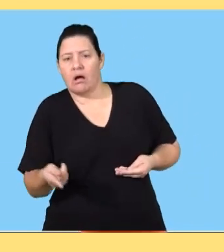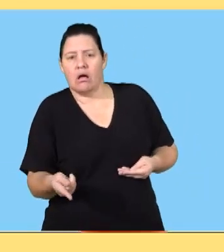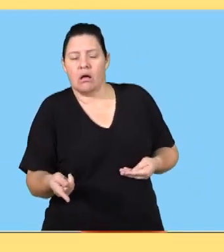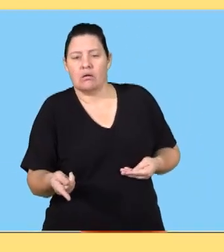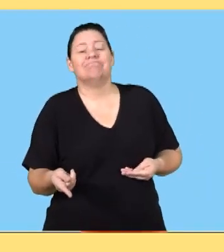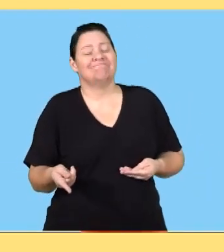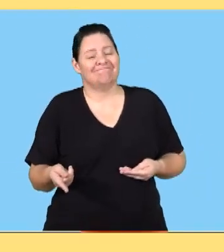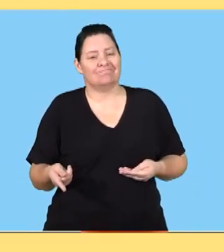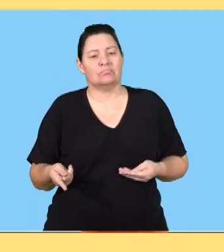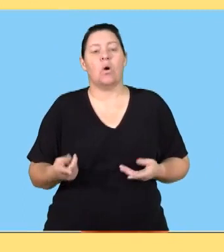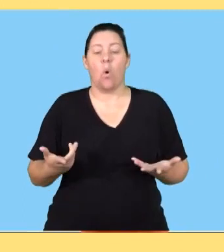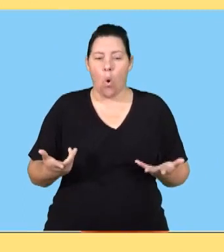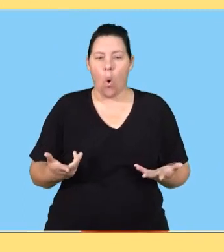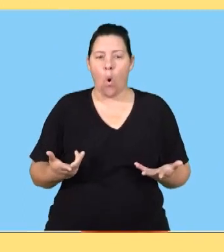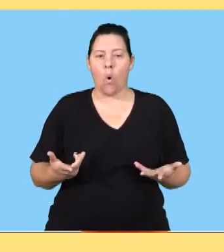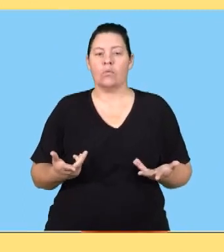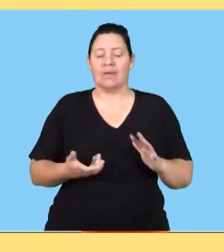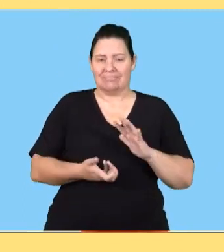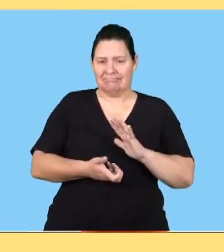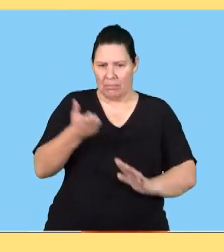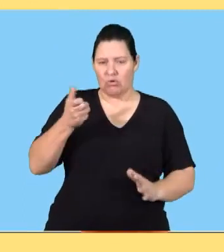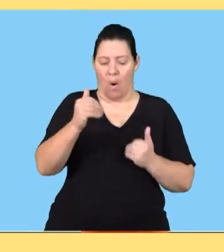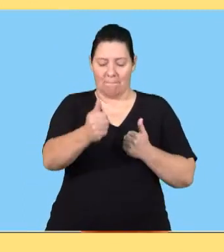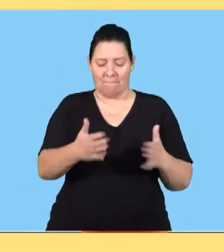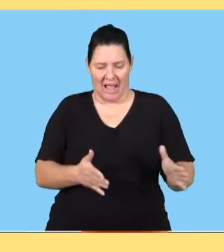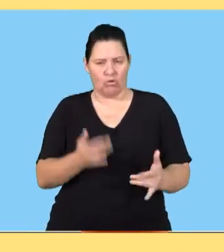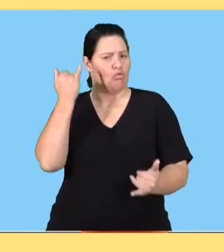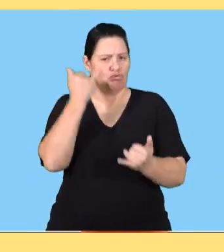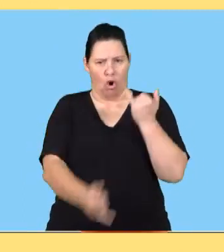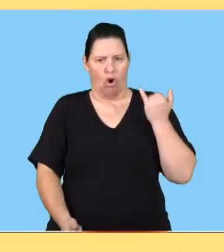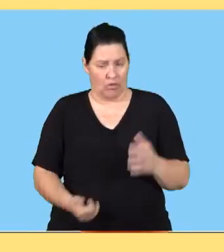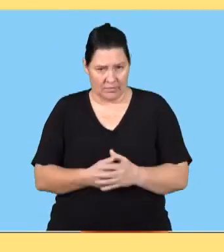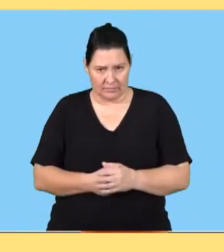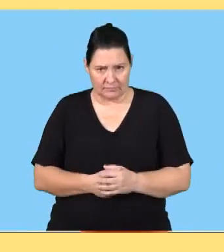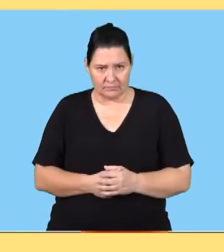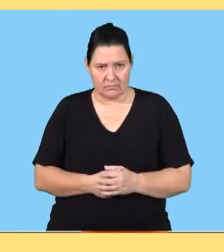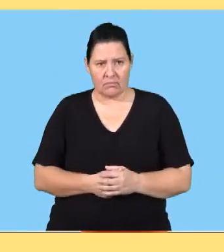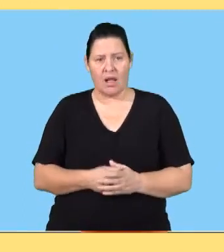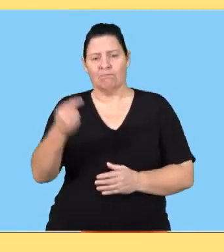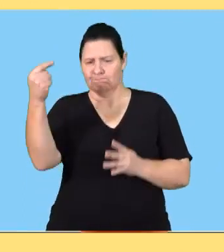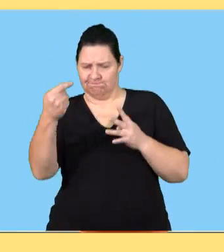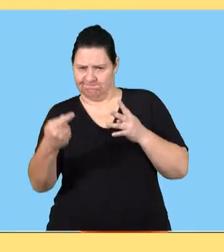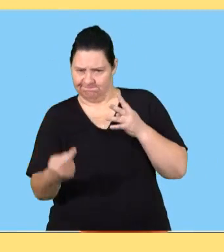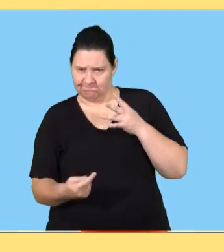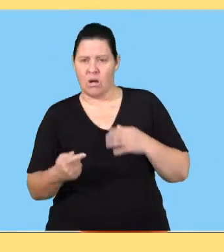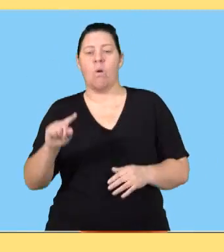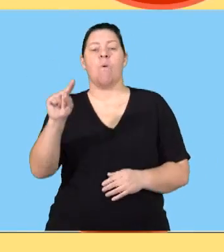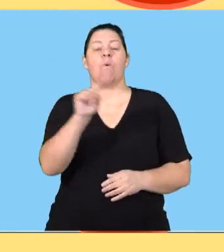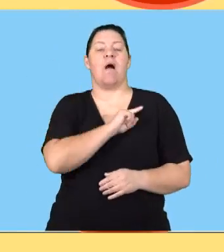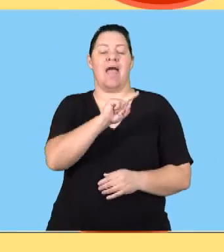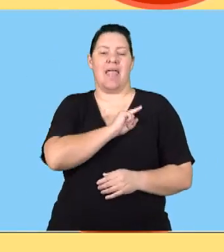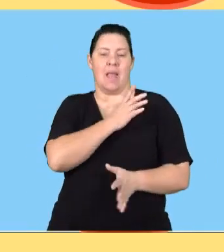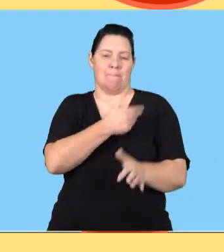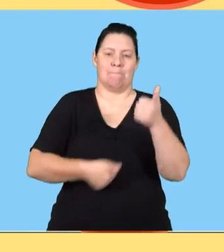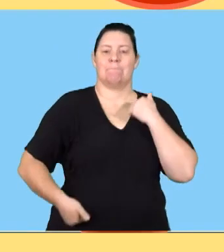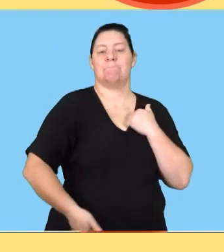goods, or when there is incorrect or damaged packaging. Now, these are some of the reasons